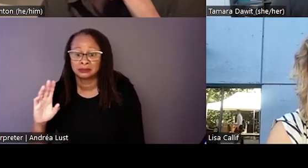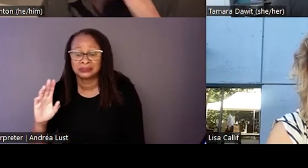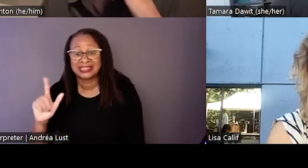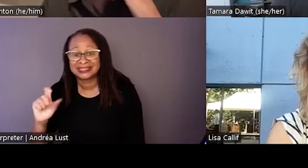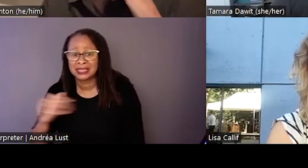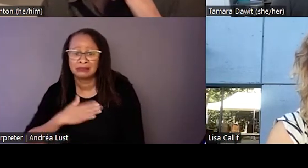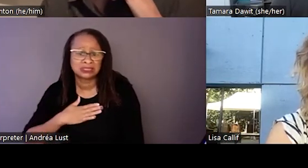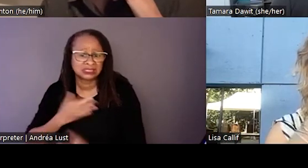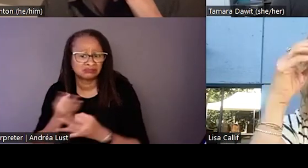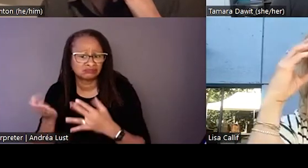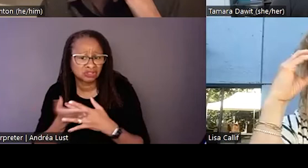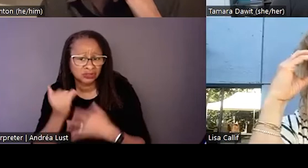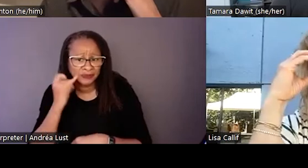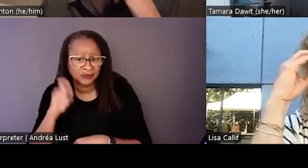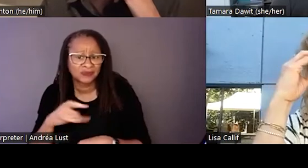do you think that the